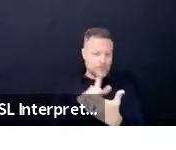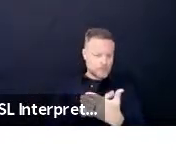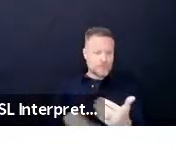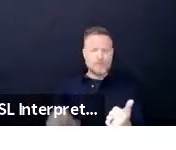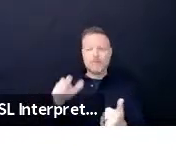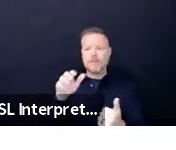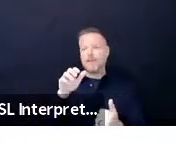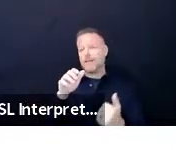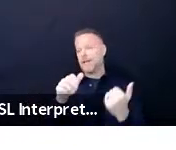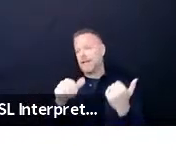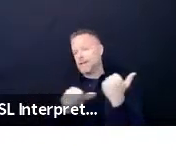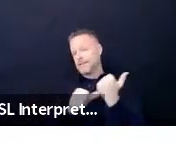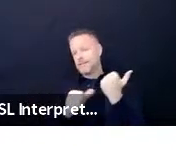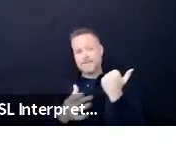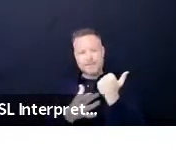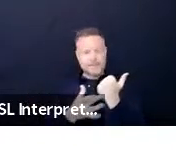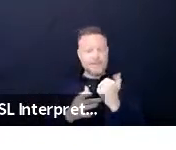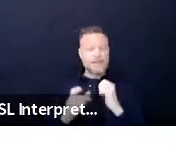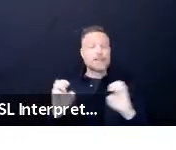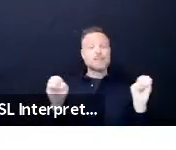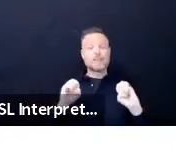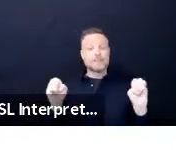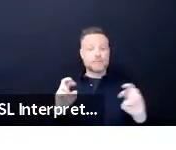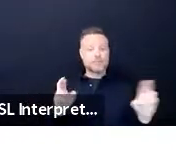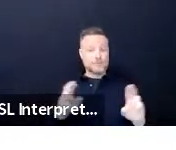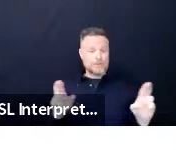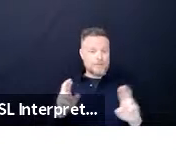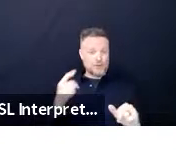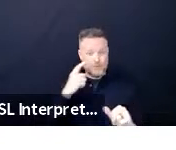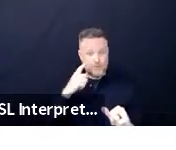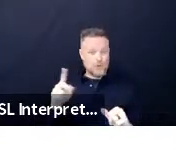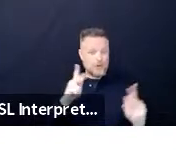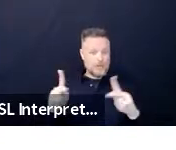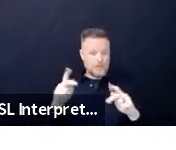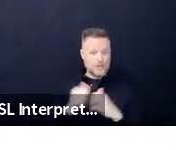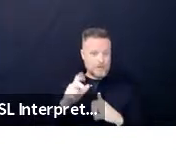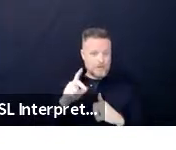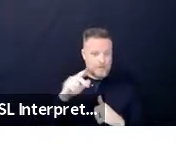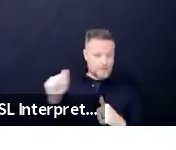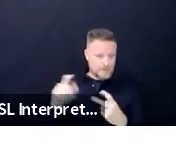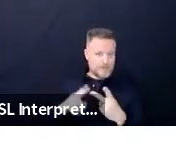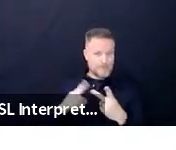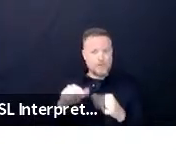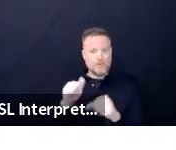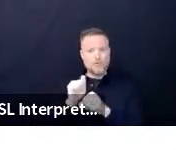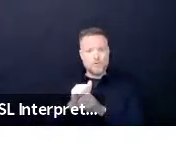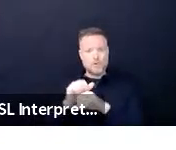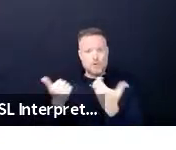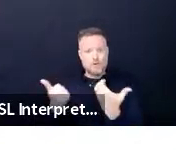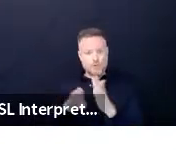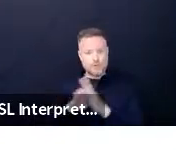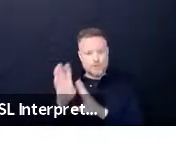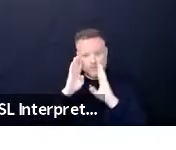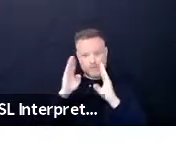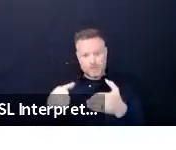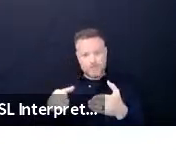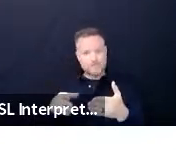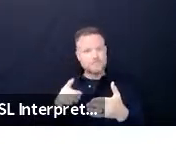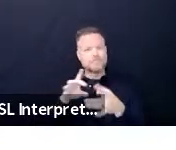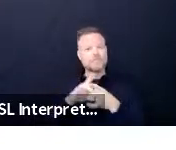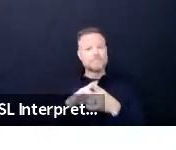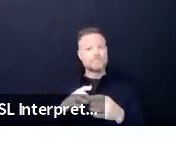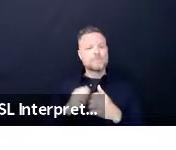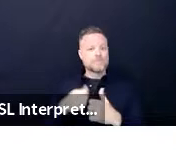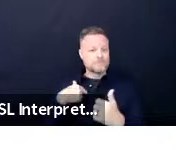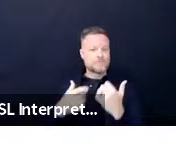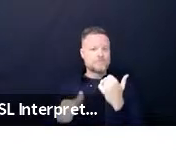technology, emergency preparation for people with disabilities, and workforce development. She is currently a member of the Assistive Technology